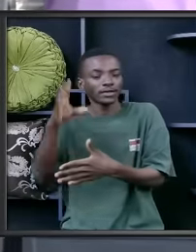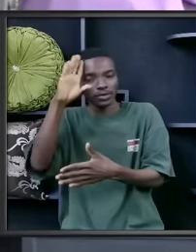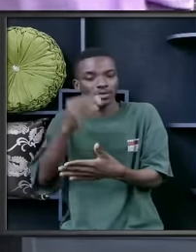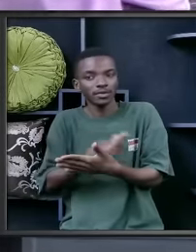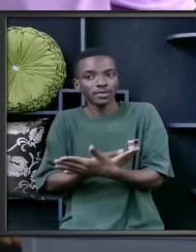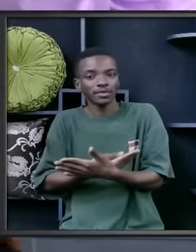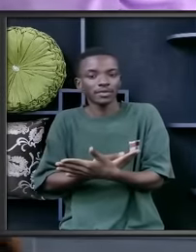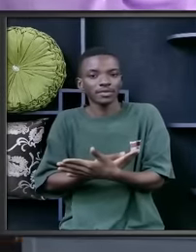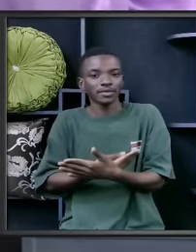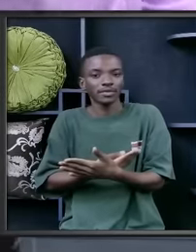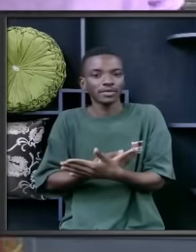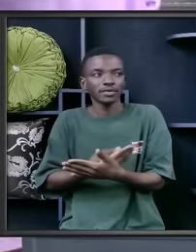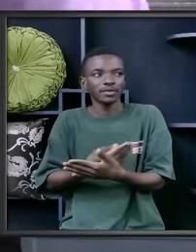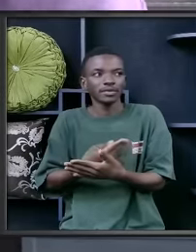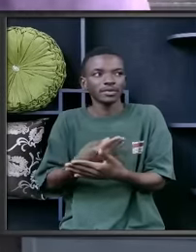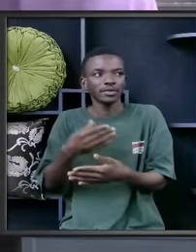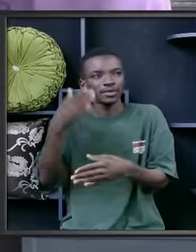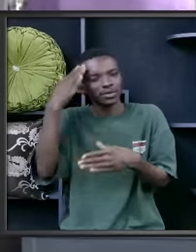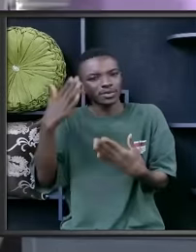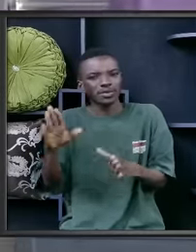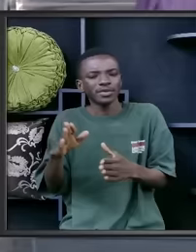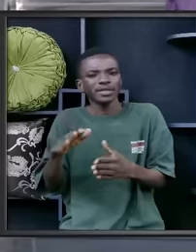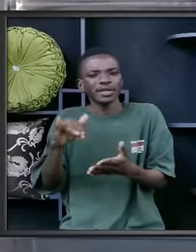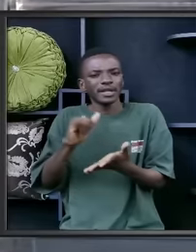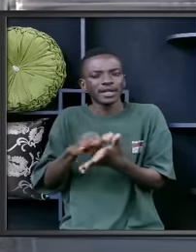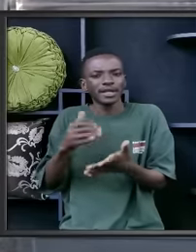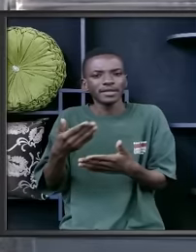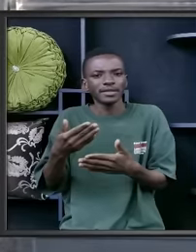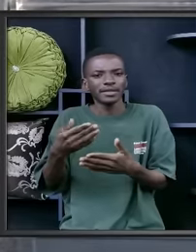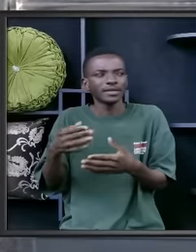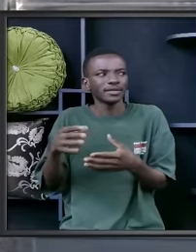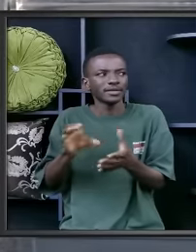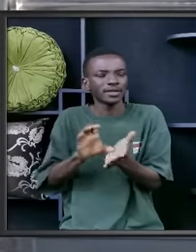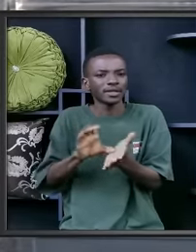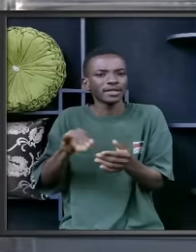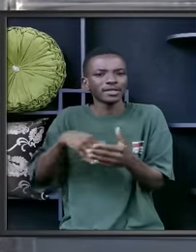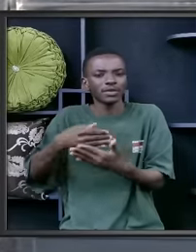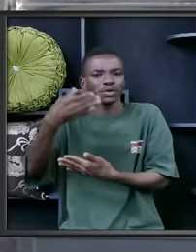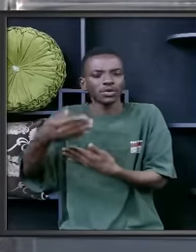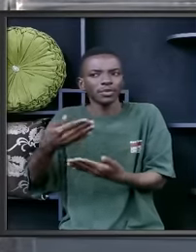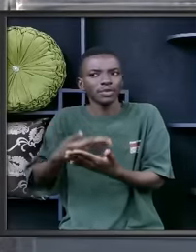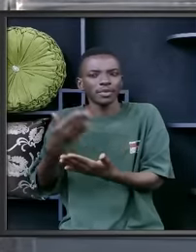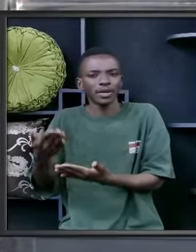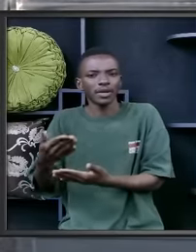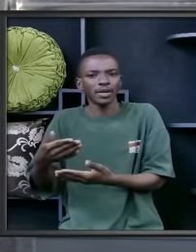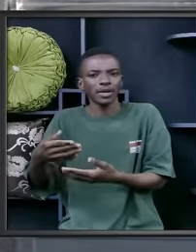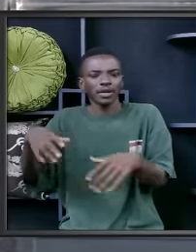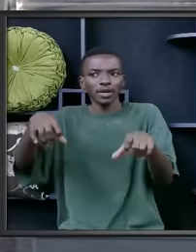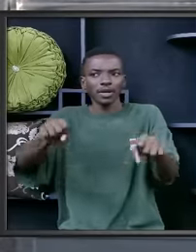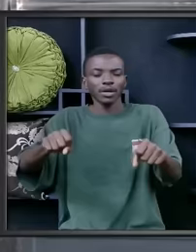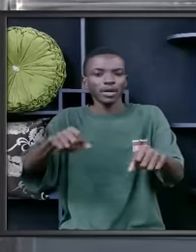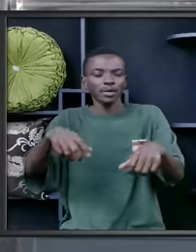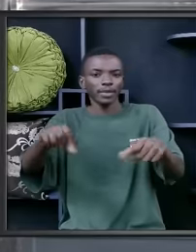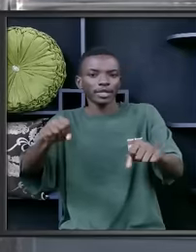son, I don't know the one way. So now that credit where I go buy. Now in Okada. I dey